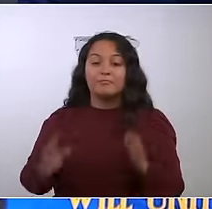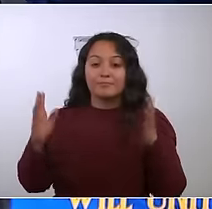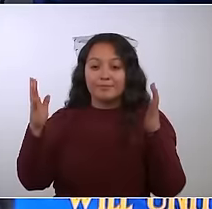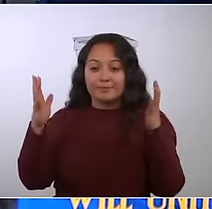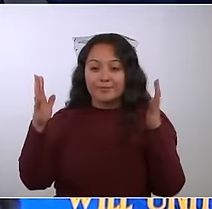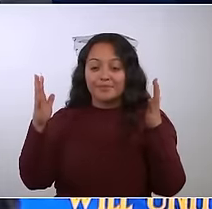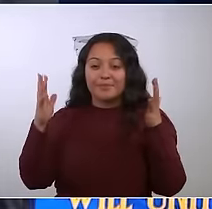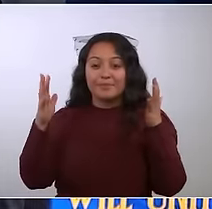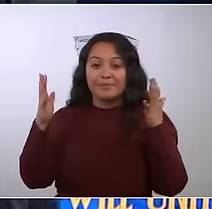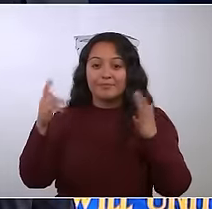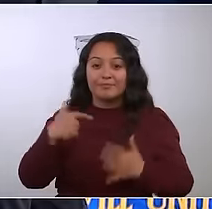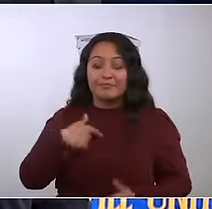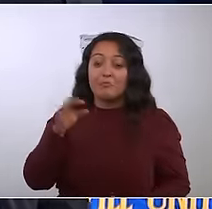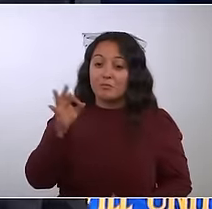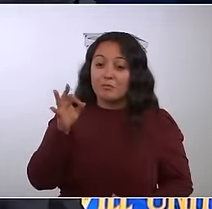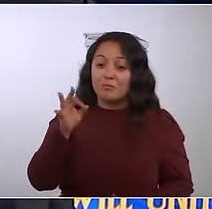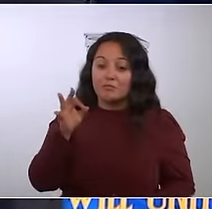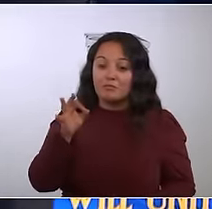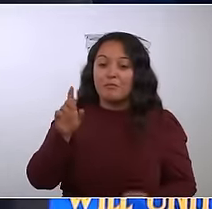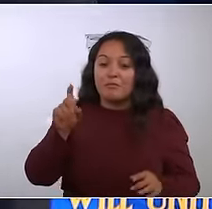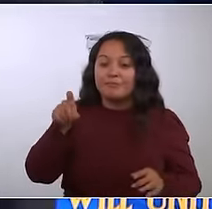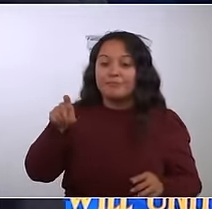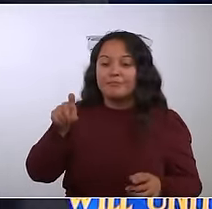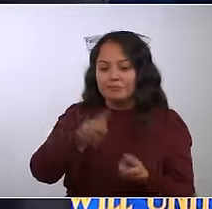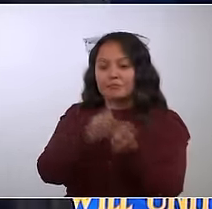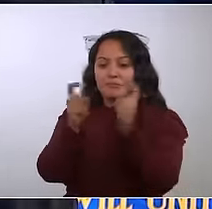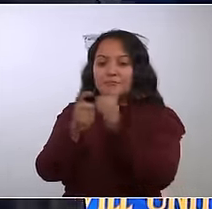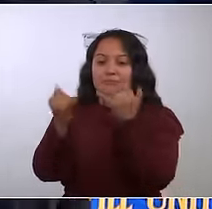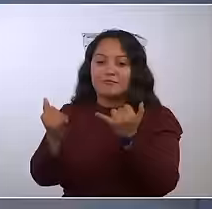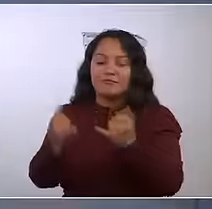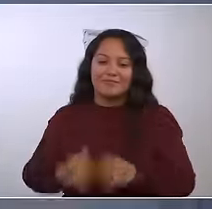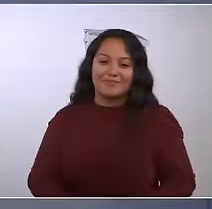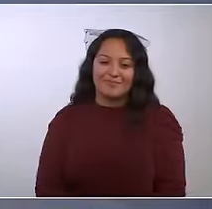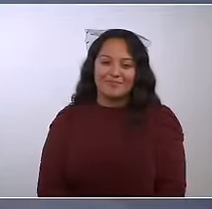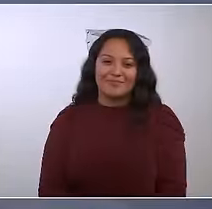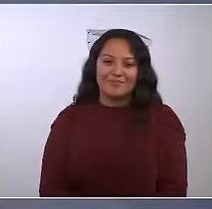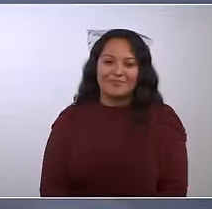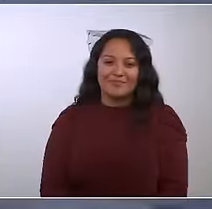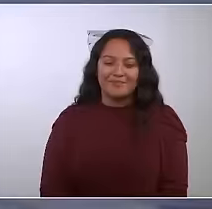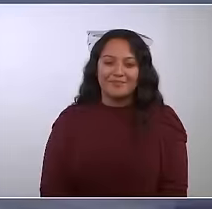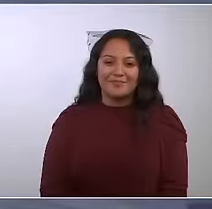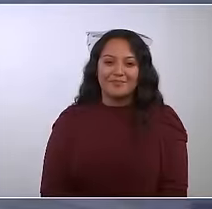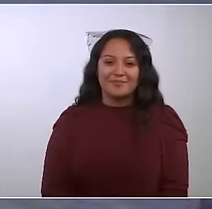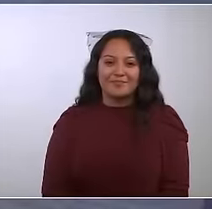We preach this way. I think this is the last one. Yeah. Let's switch it.